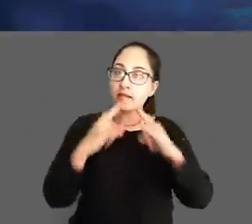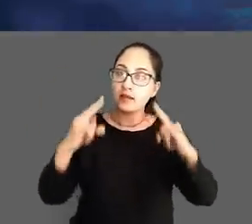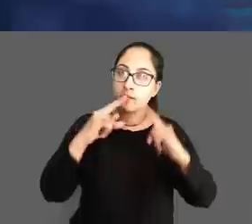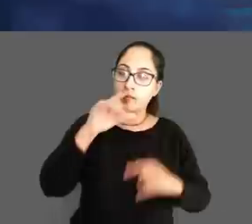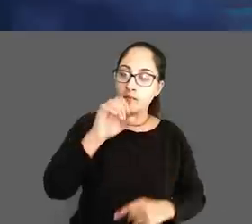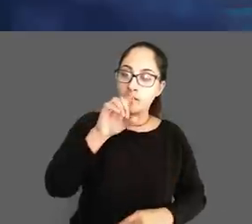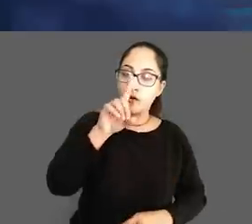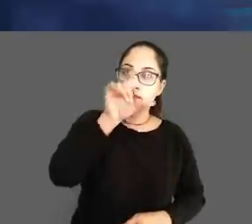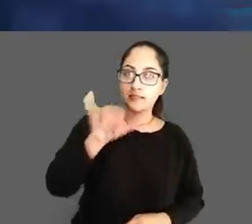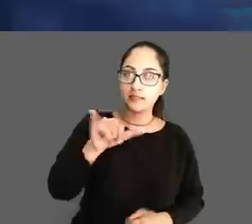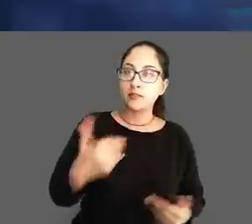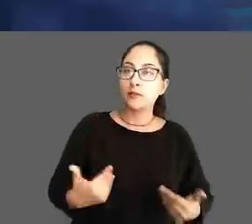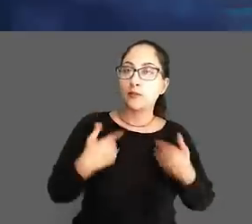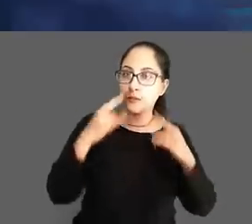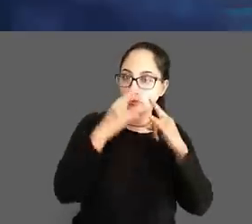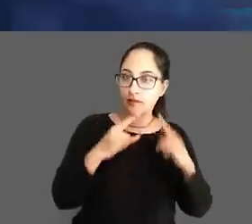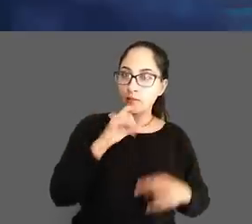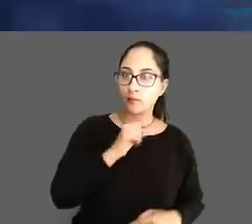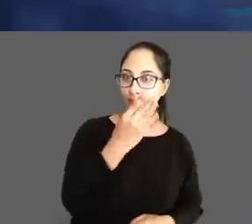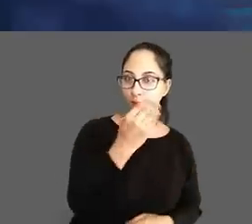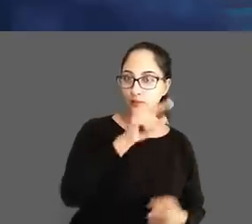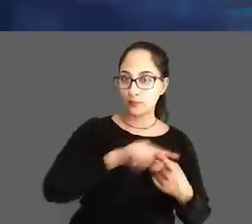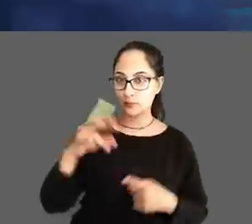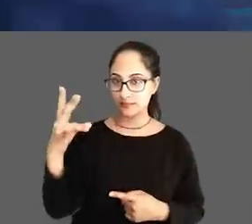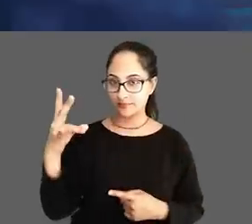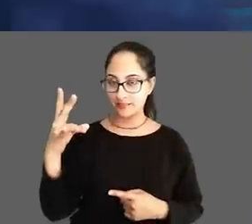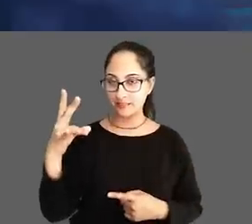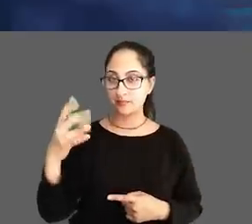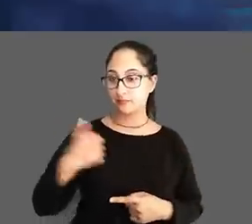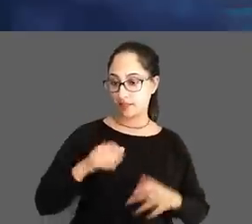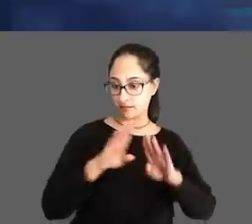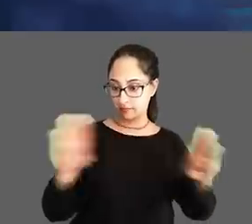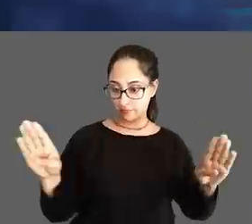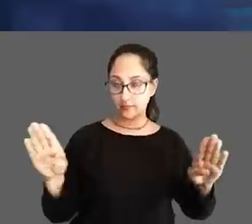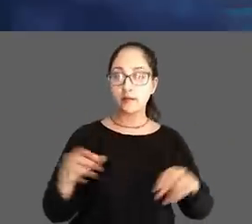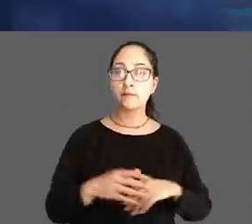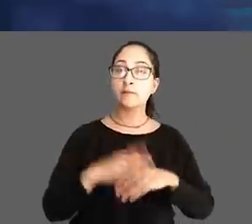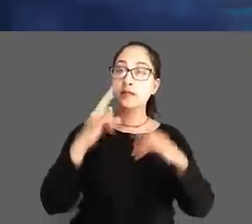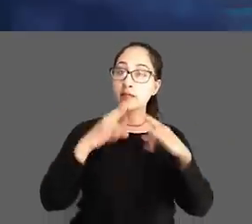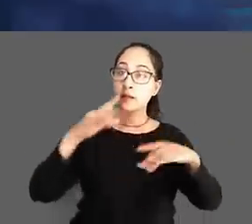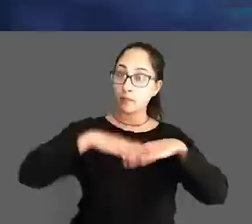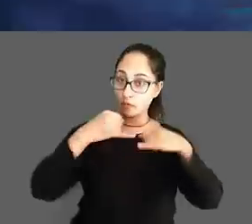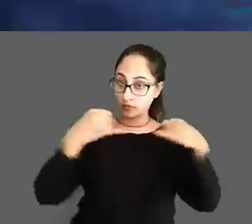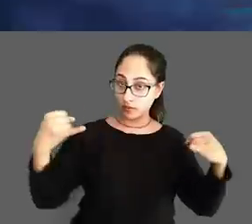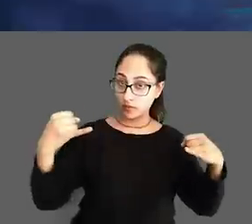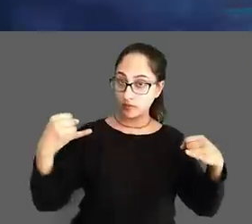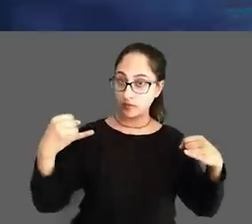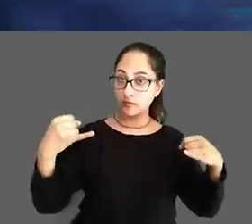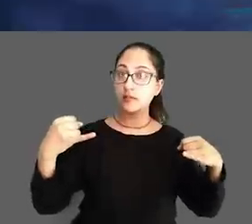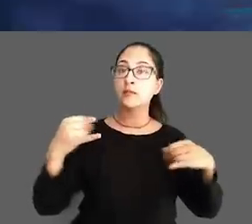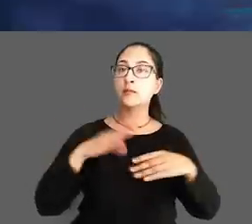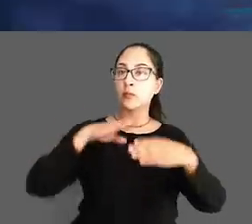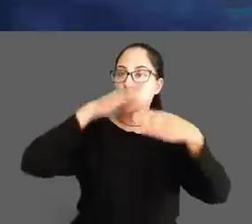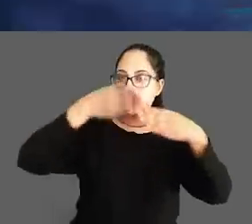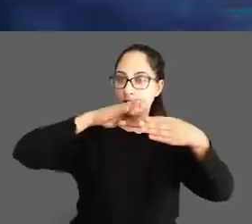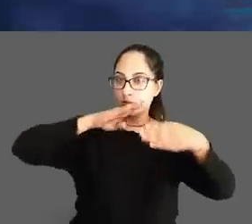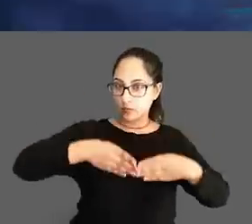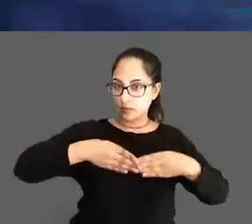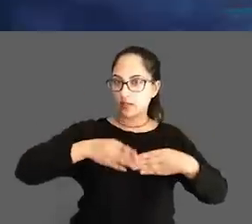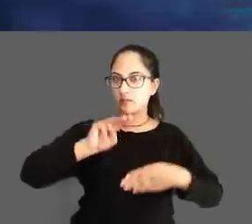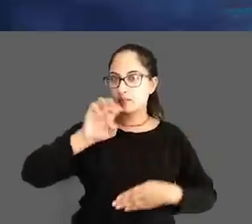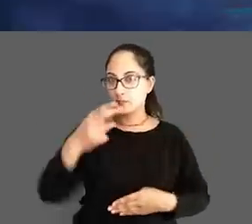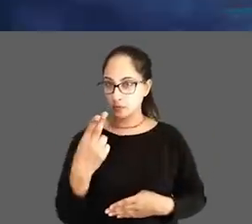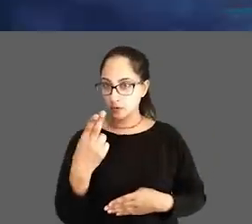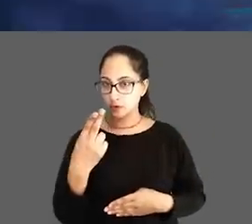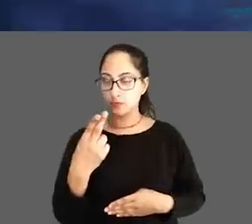new virtual program for Ismaili youth aged 14 to 17 from across Canada. Camp Odyssey is a virtual camp that will take place on